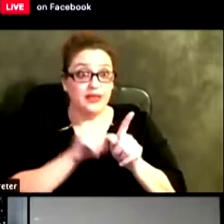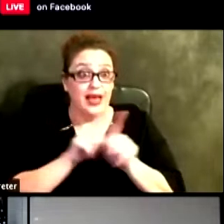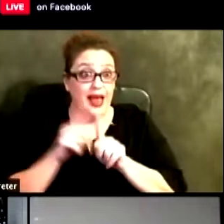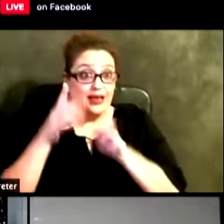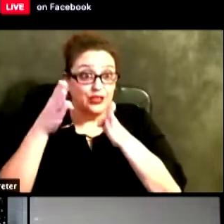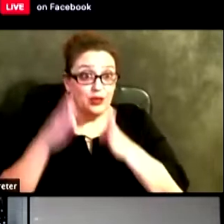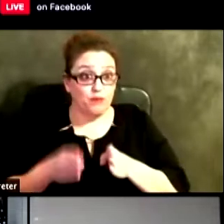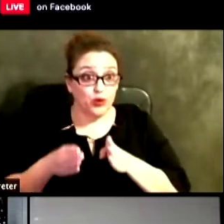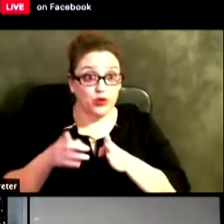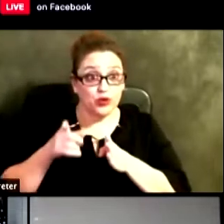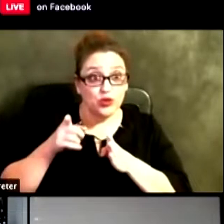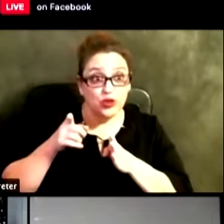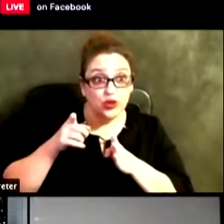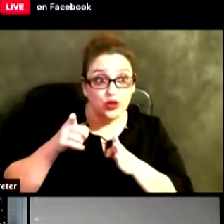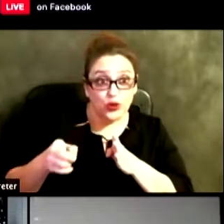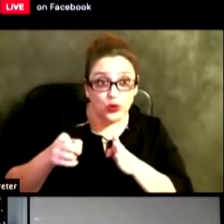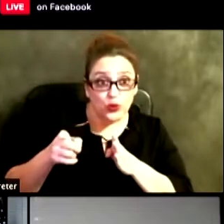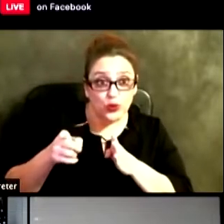and cutie BIPOC,